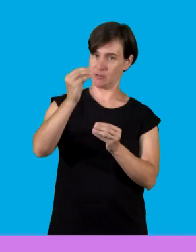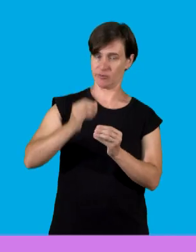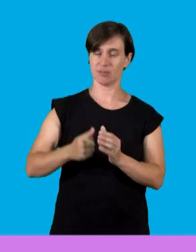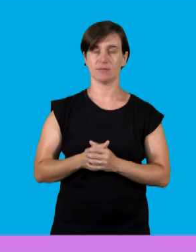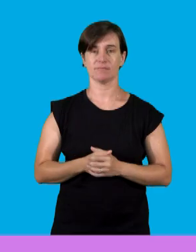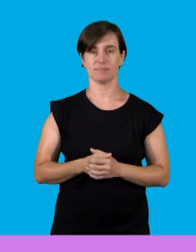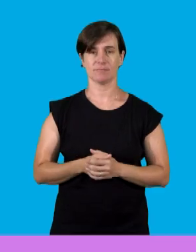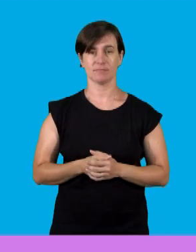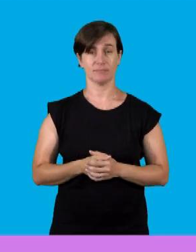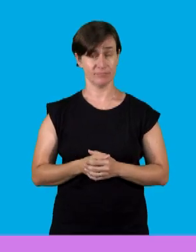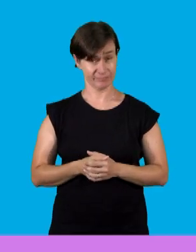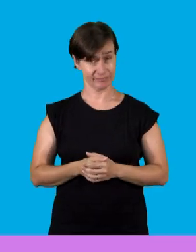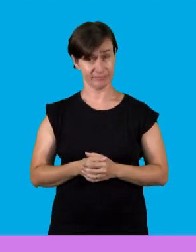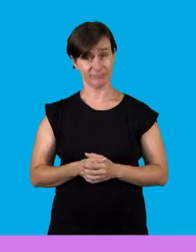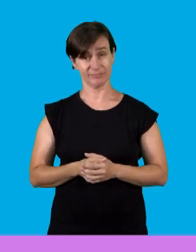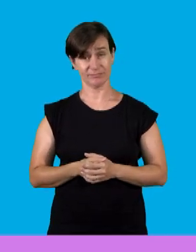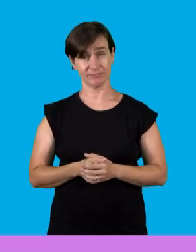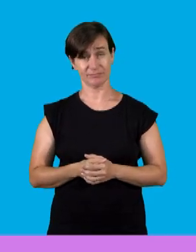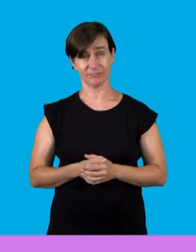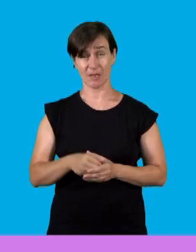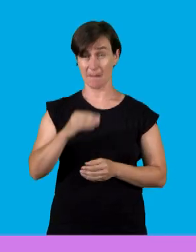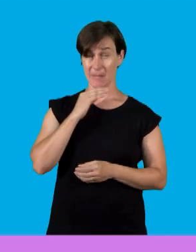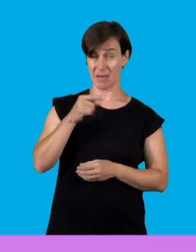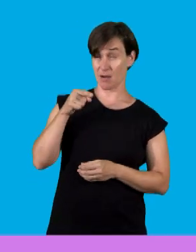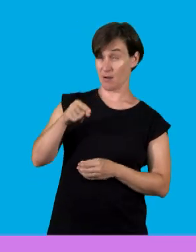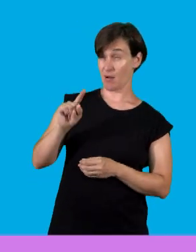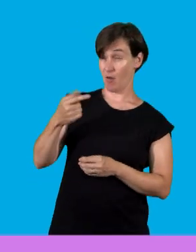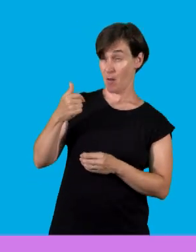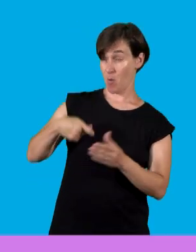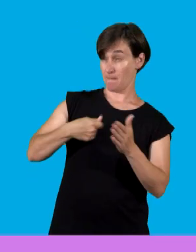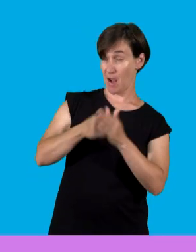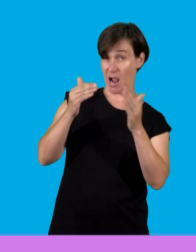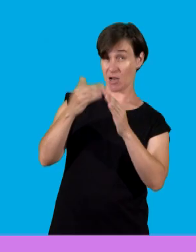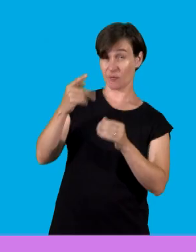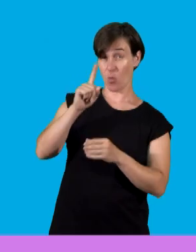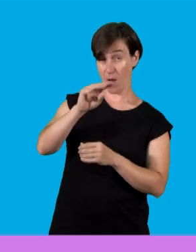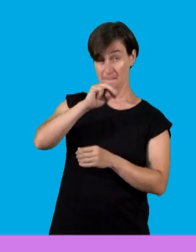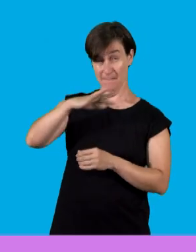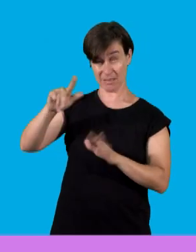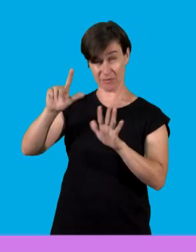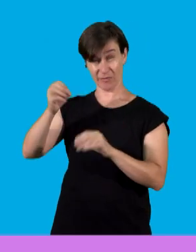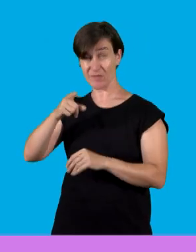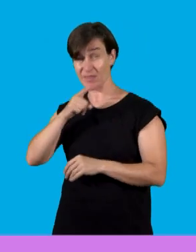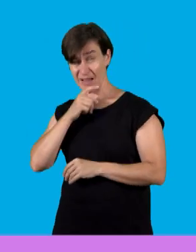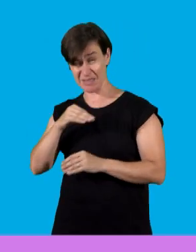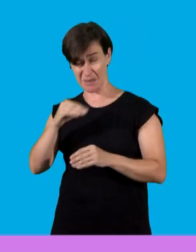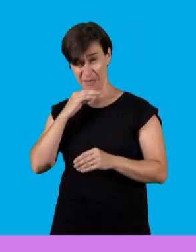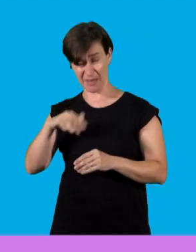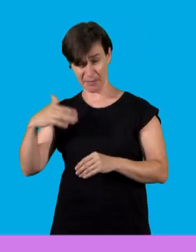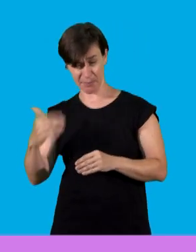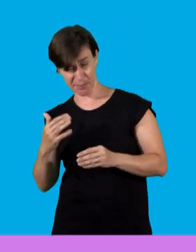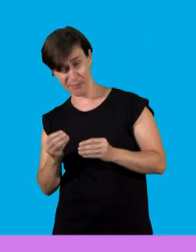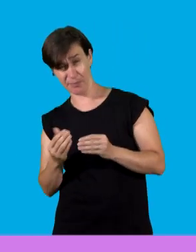2,028,800 rand. And look at this, right? Home loan amount 1,750,000. So look at how much he's actually paying